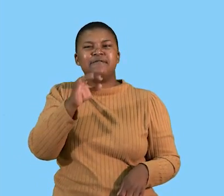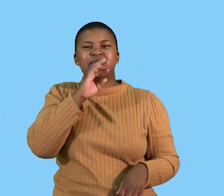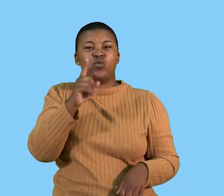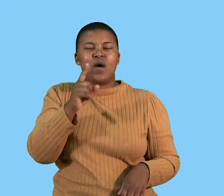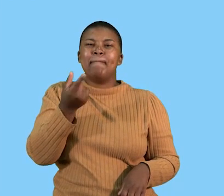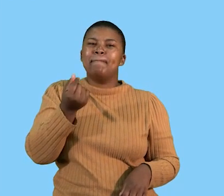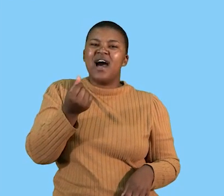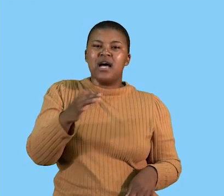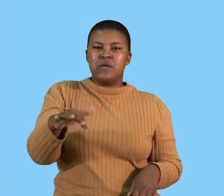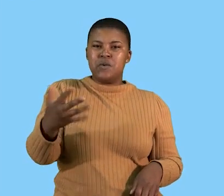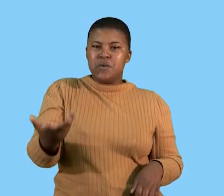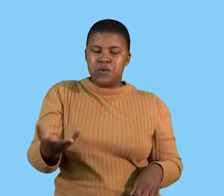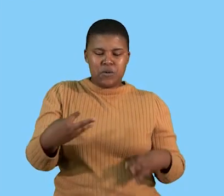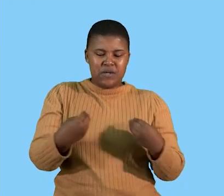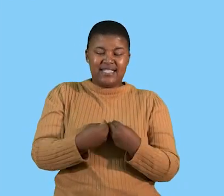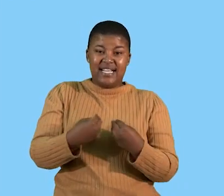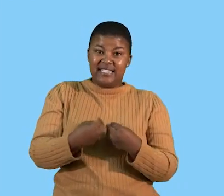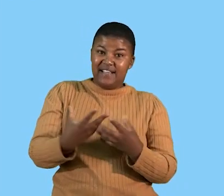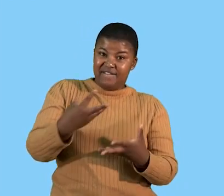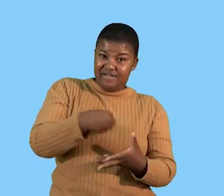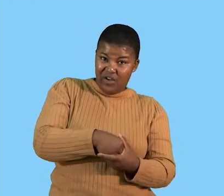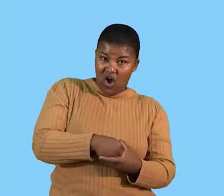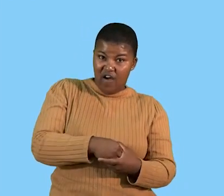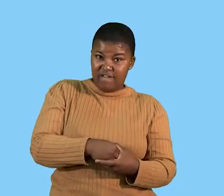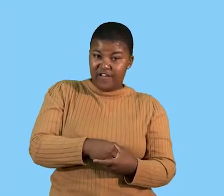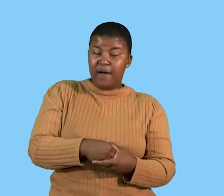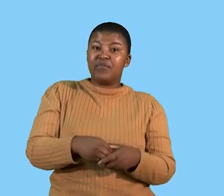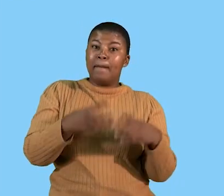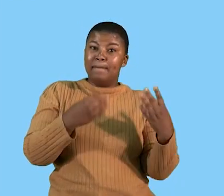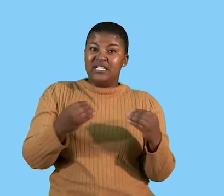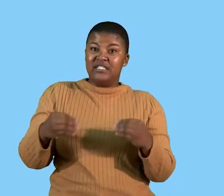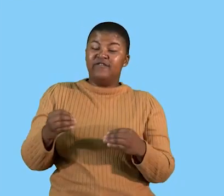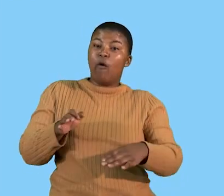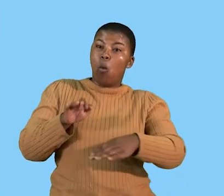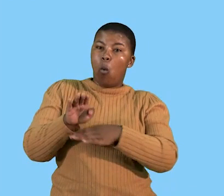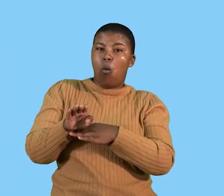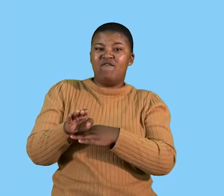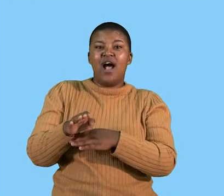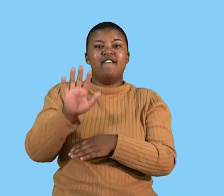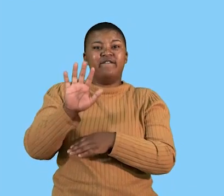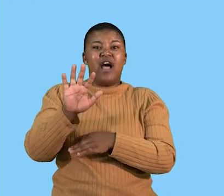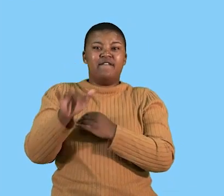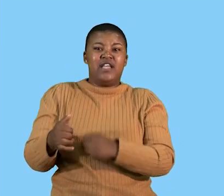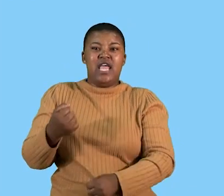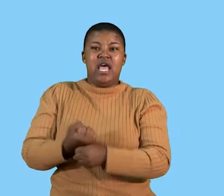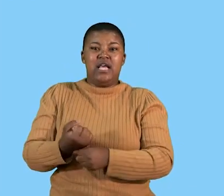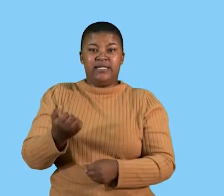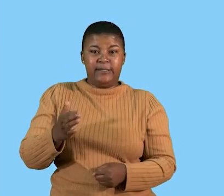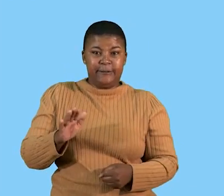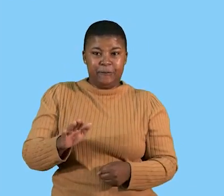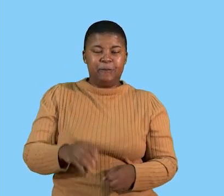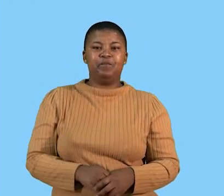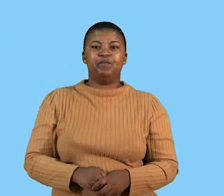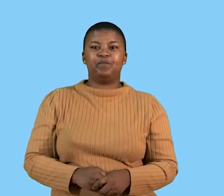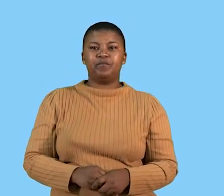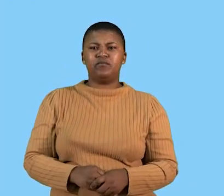money or assets that is in a business for longer than 5 years. So you will see at the